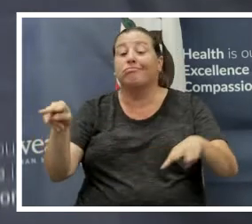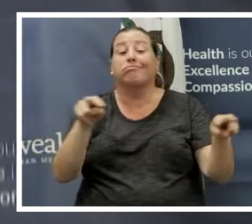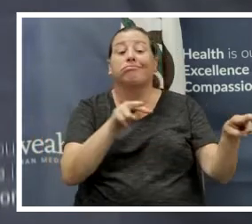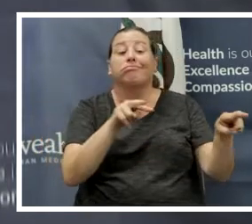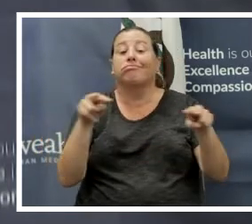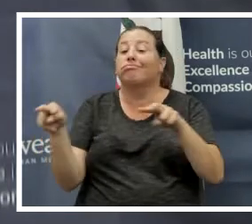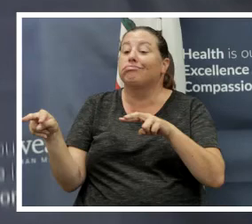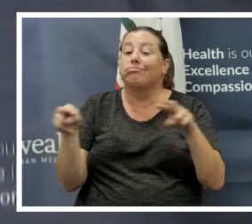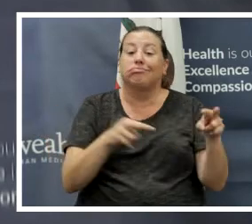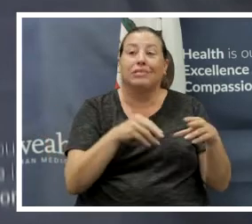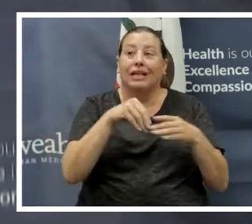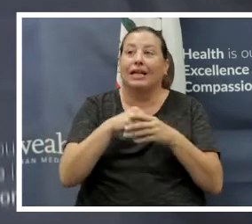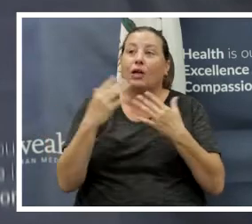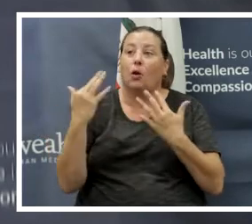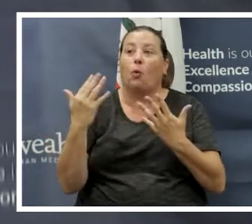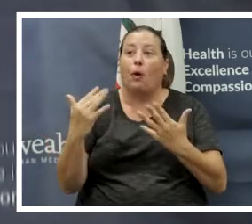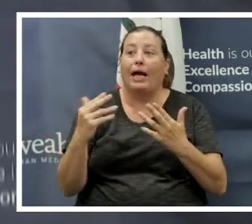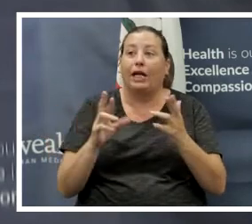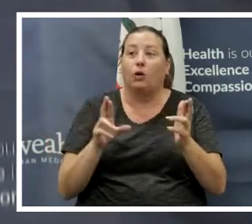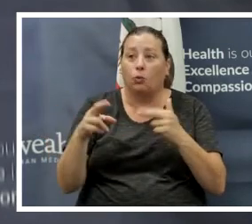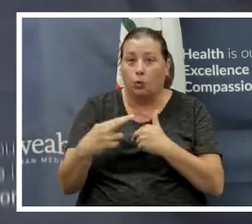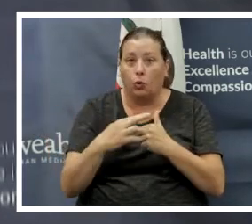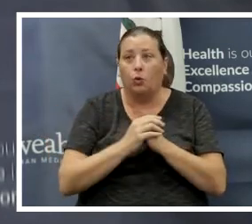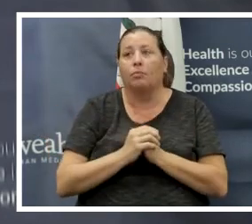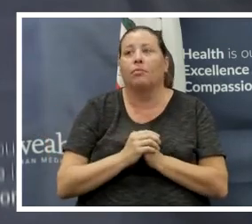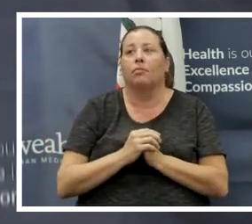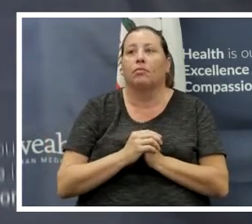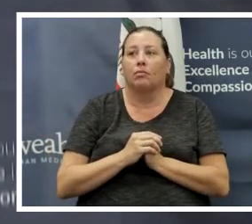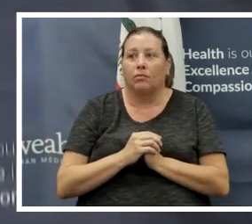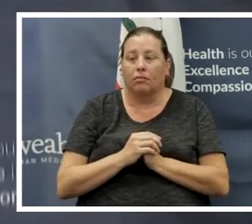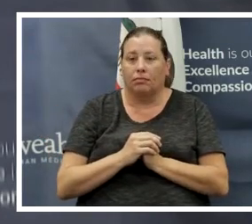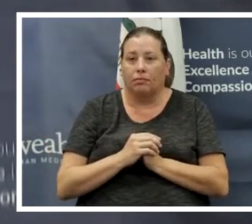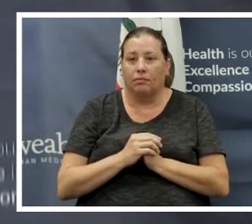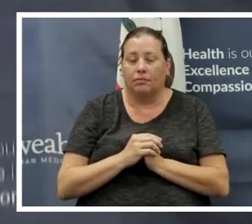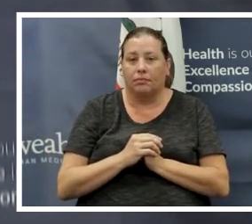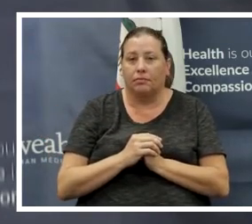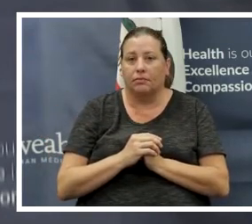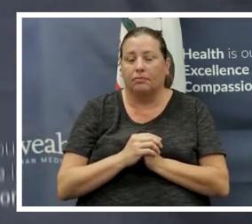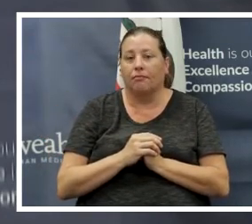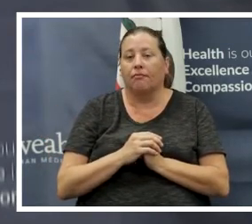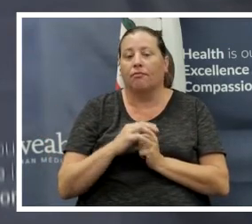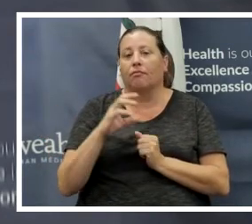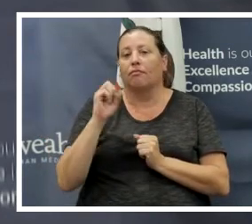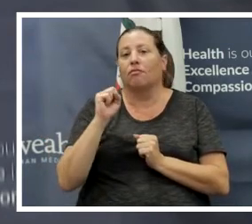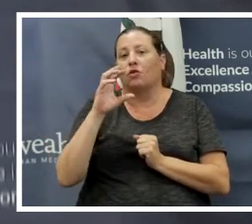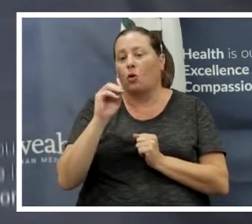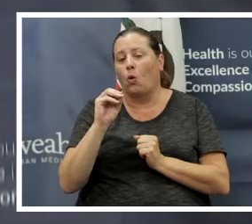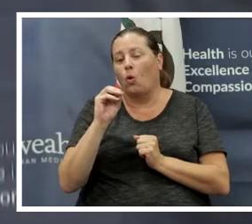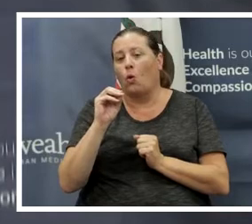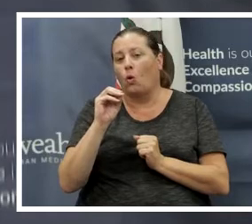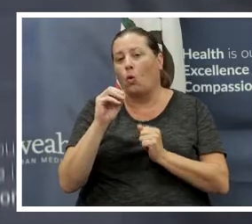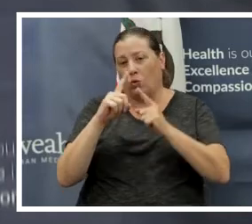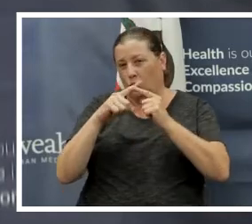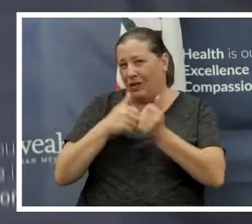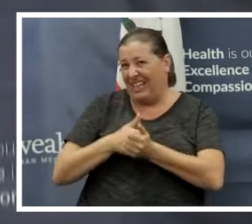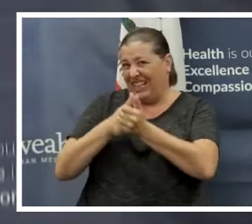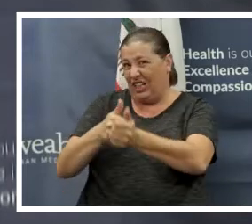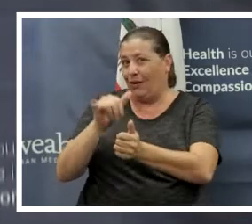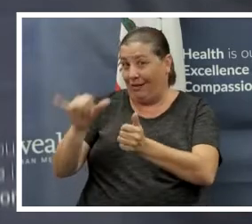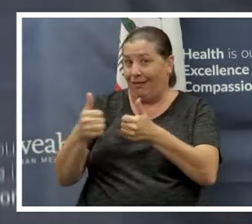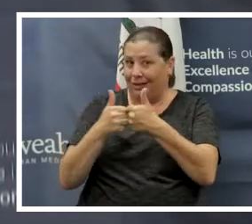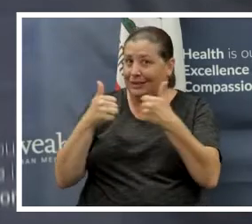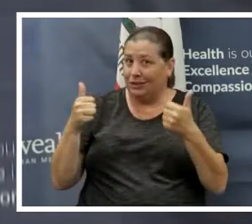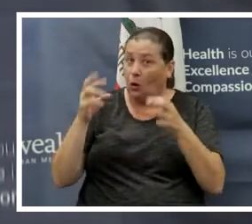waiting room and essentially enforcing that adherence to that distancing. So hopefully this does the